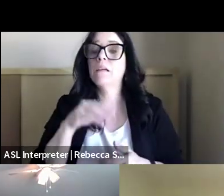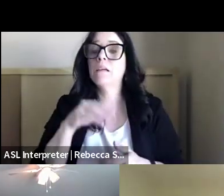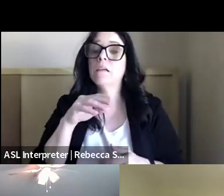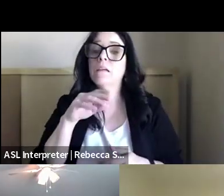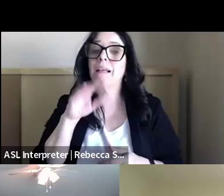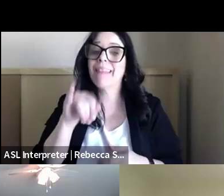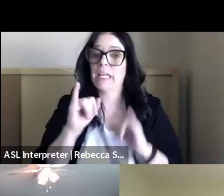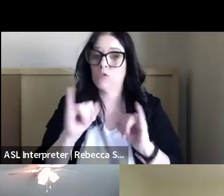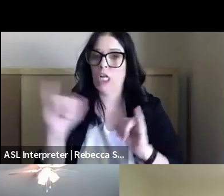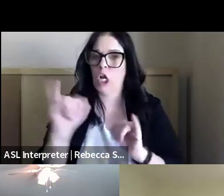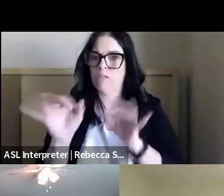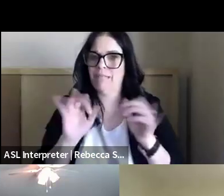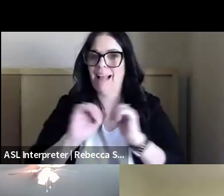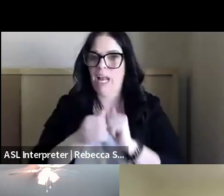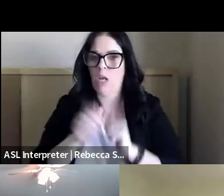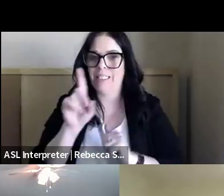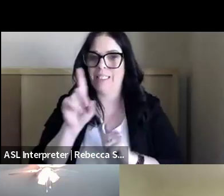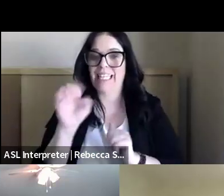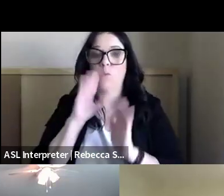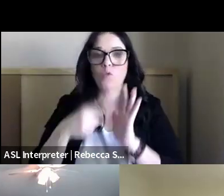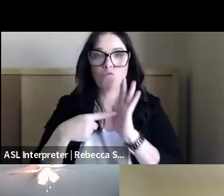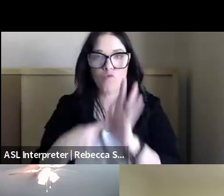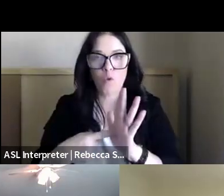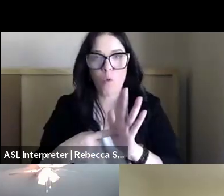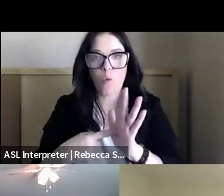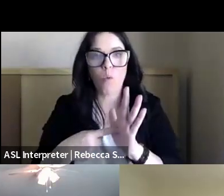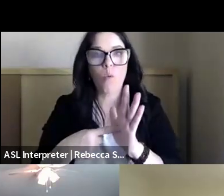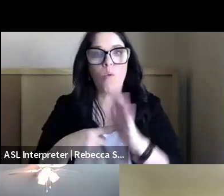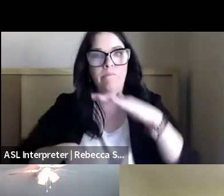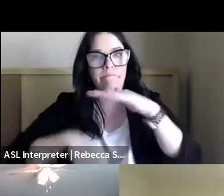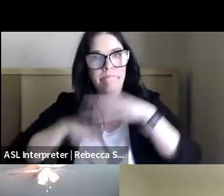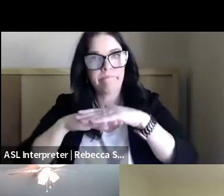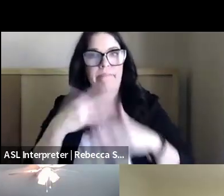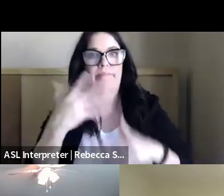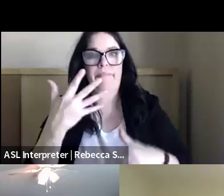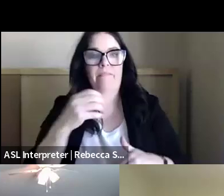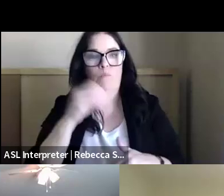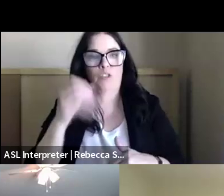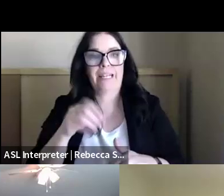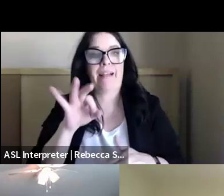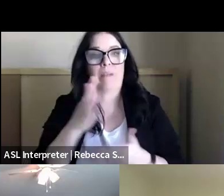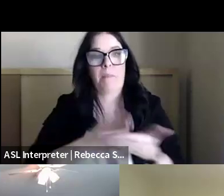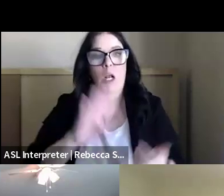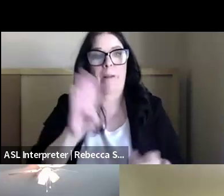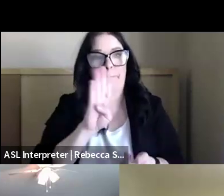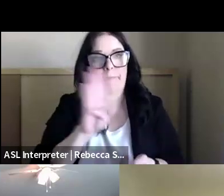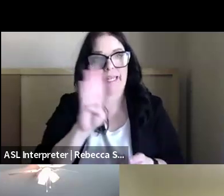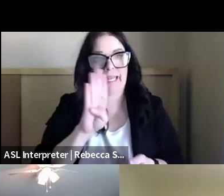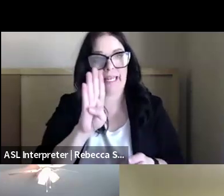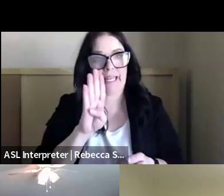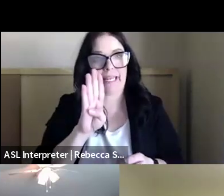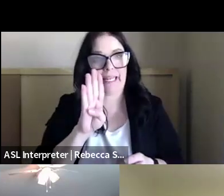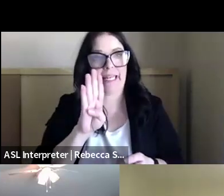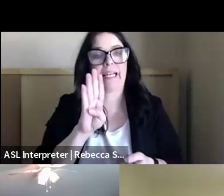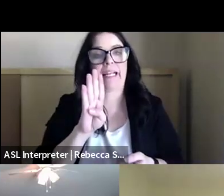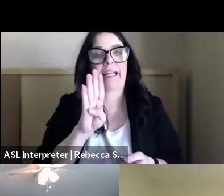DSE will demonstrate that not more than the 5% of the Part B appropriation,